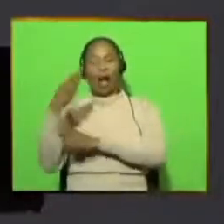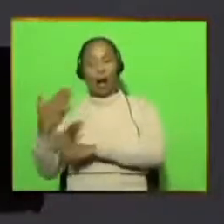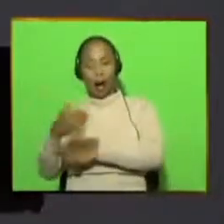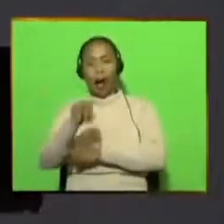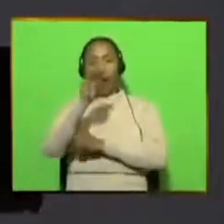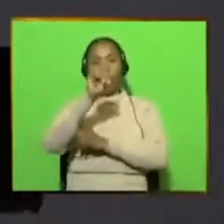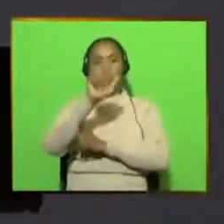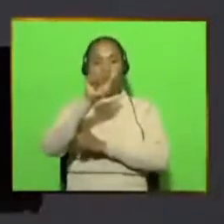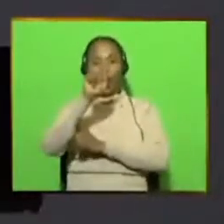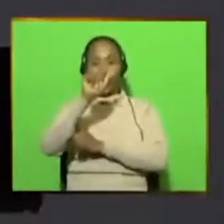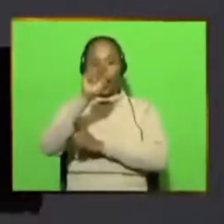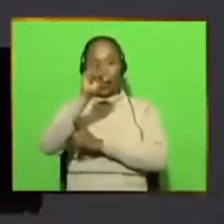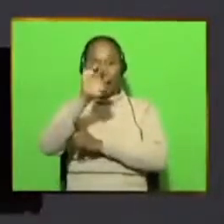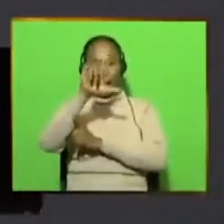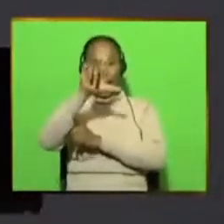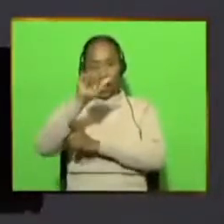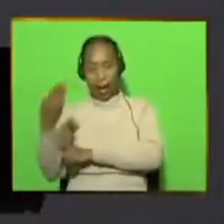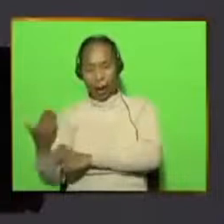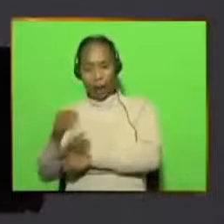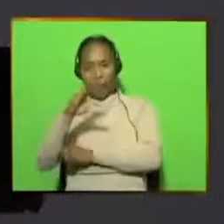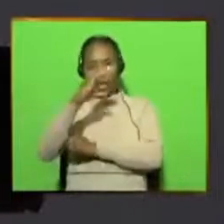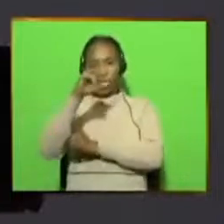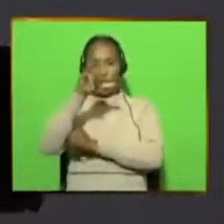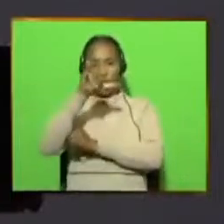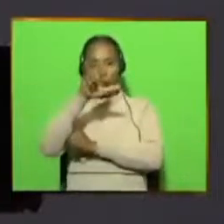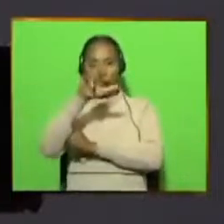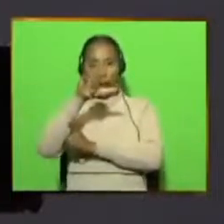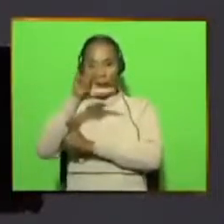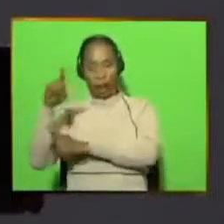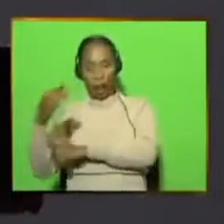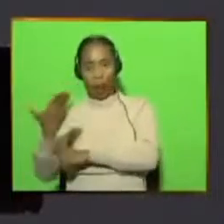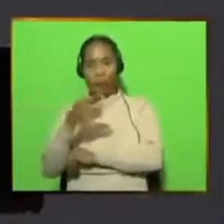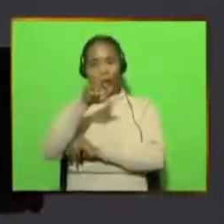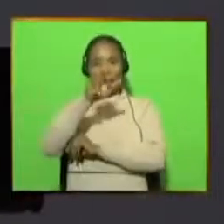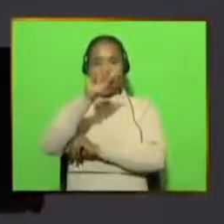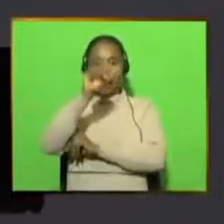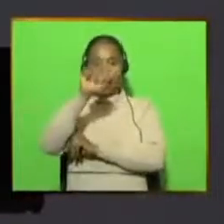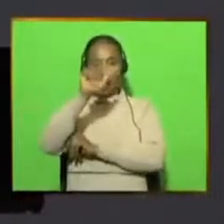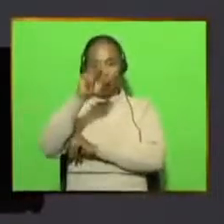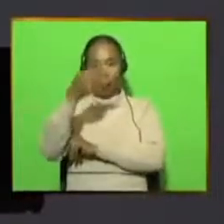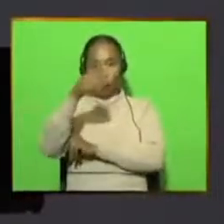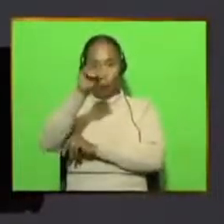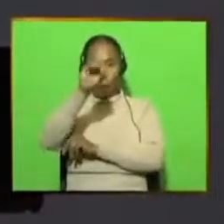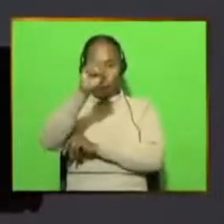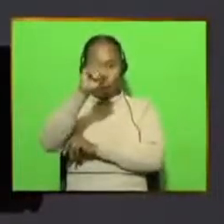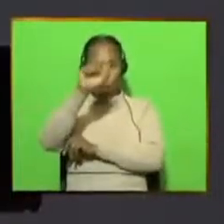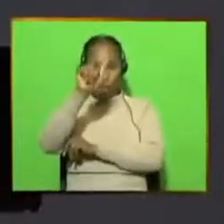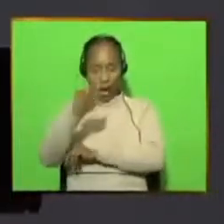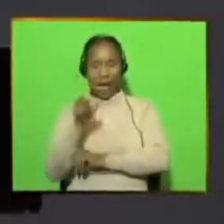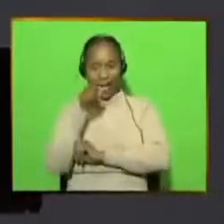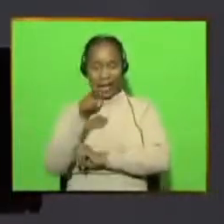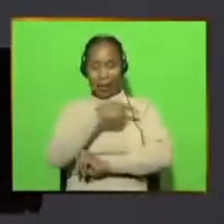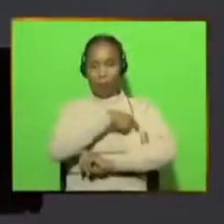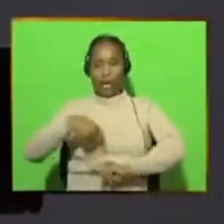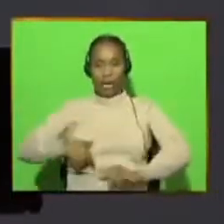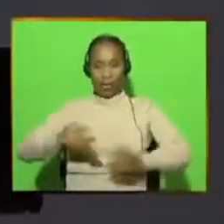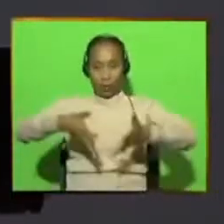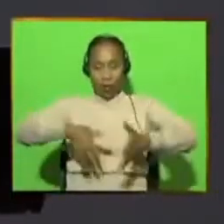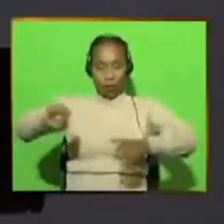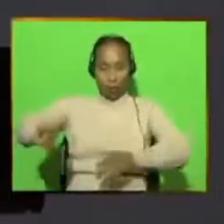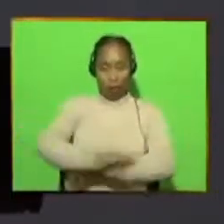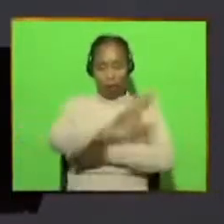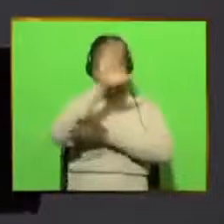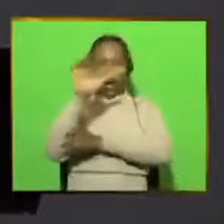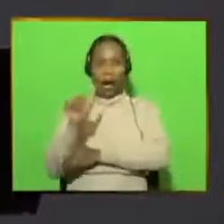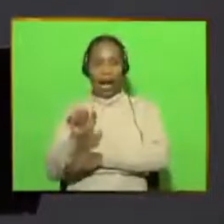Ramaphosa on election as the President of the Republic of South Africa. This